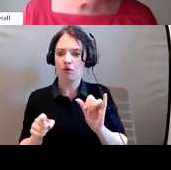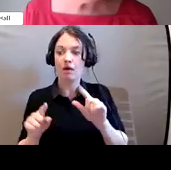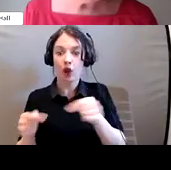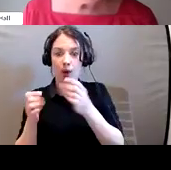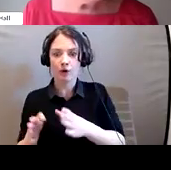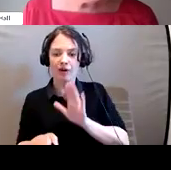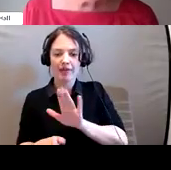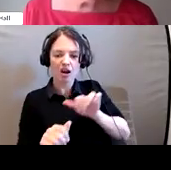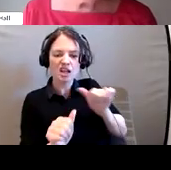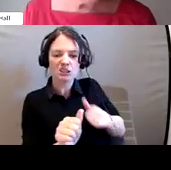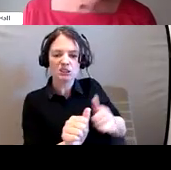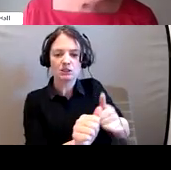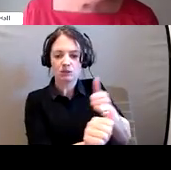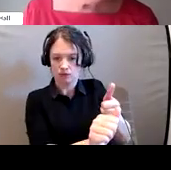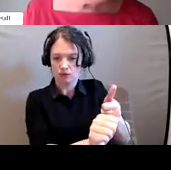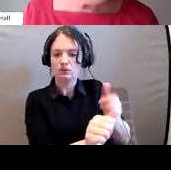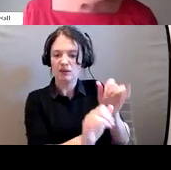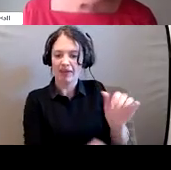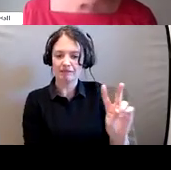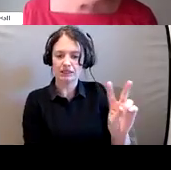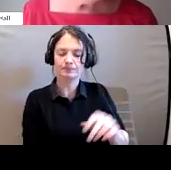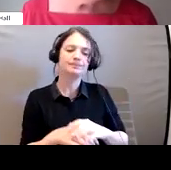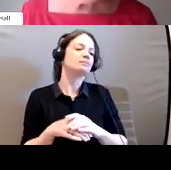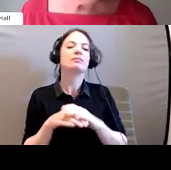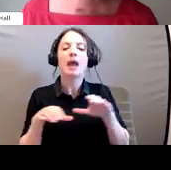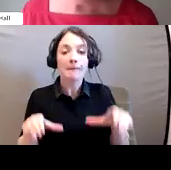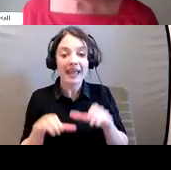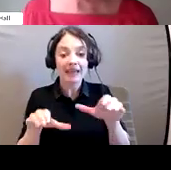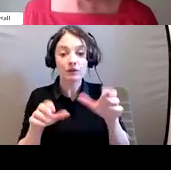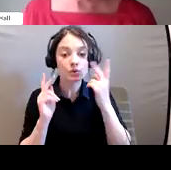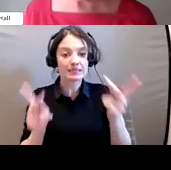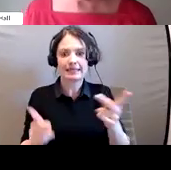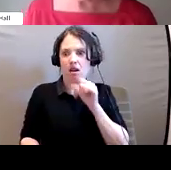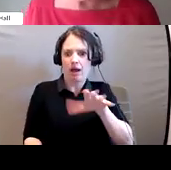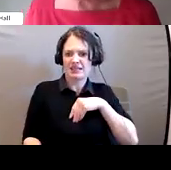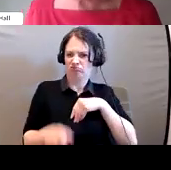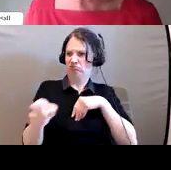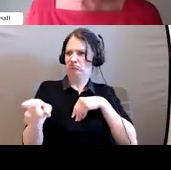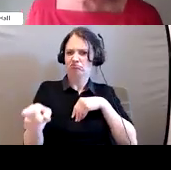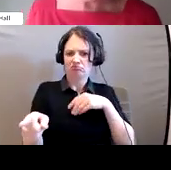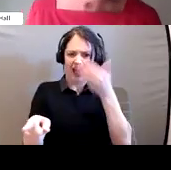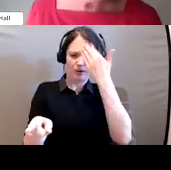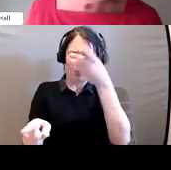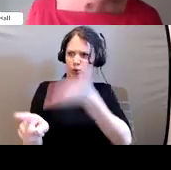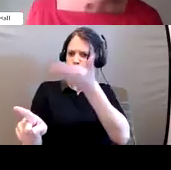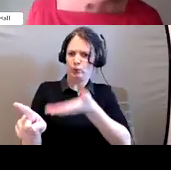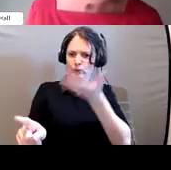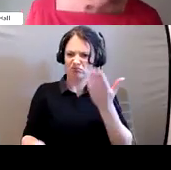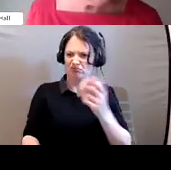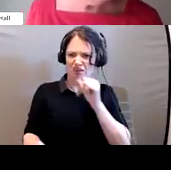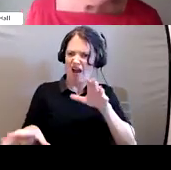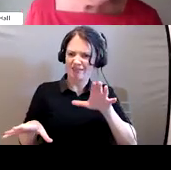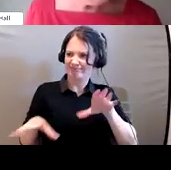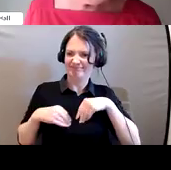perpetrator. So behaviors that would be unacceptable in a stranger, for example, we'd obviously see that these behaviors